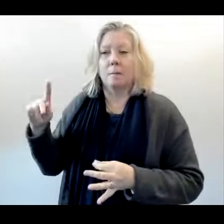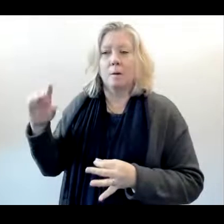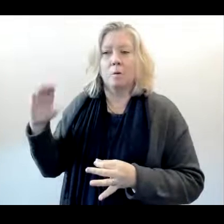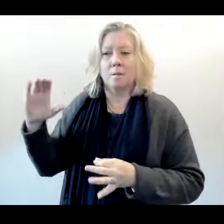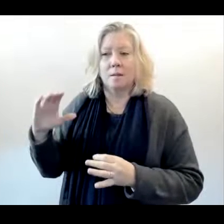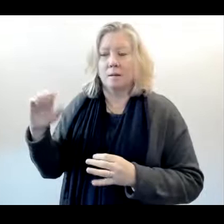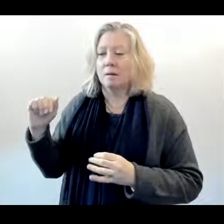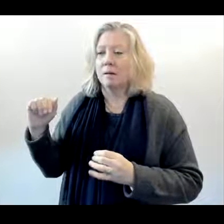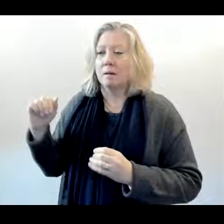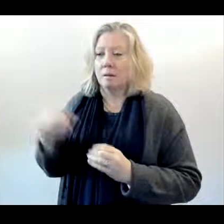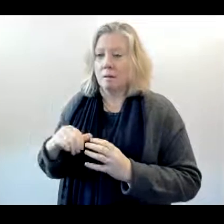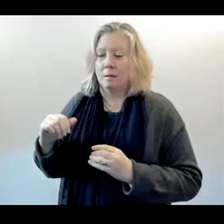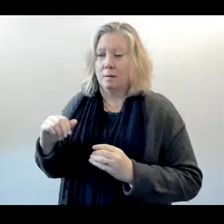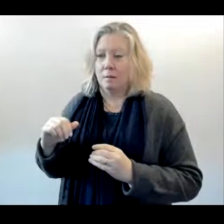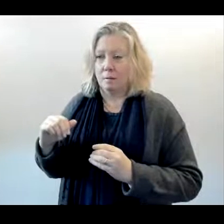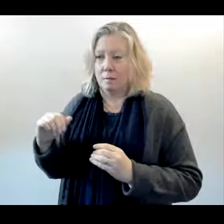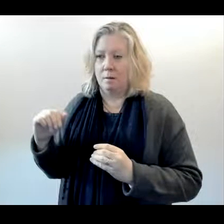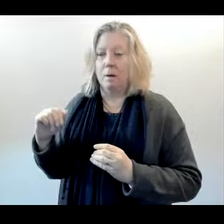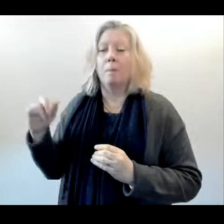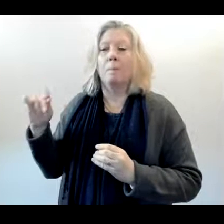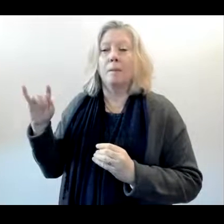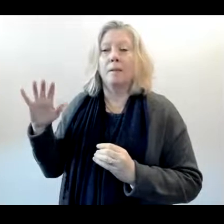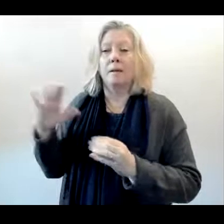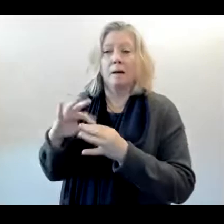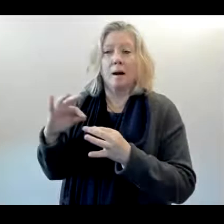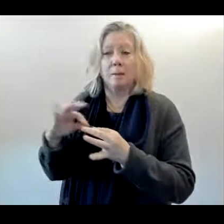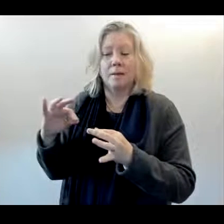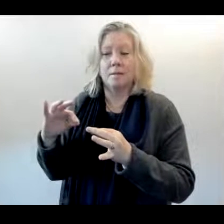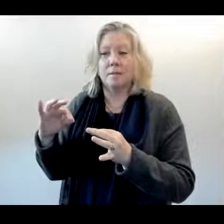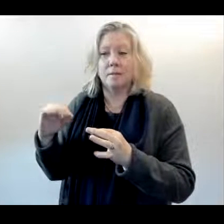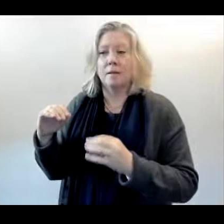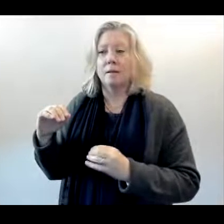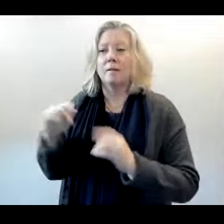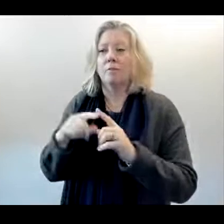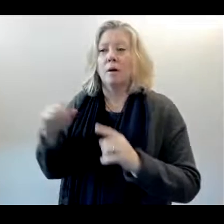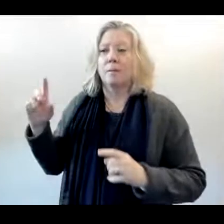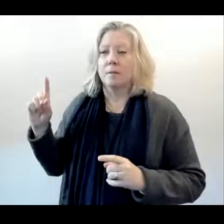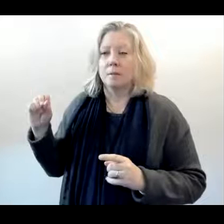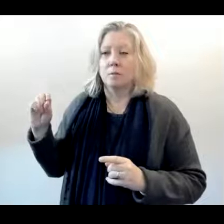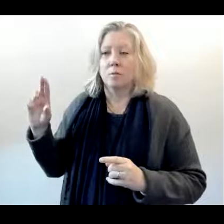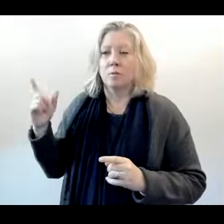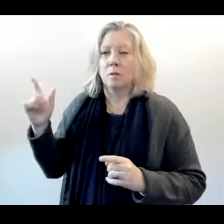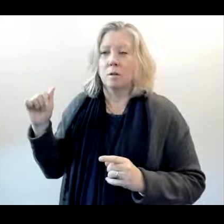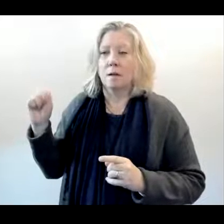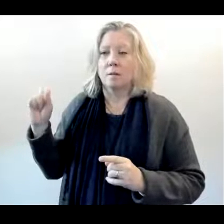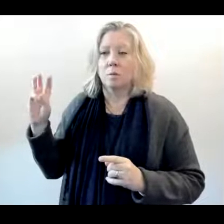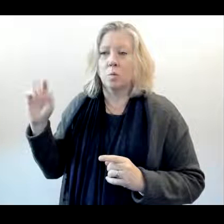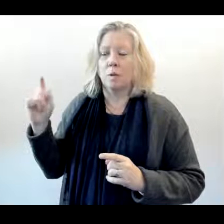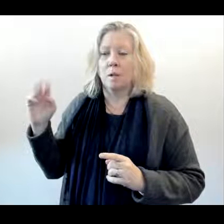Hi there. Our first public comment will be from Douglas Williams. Douglas, I'm going